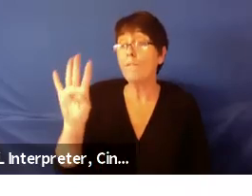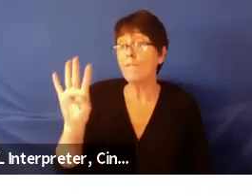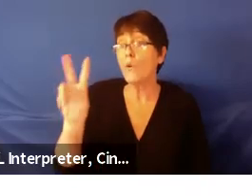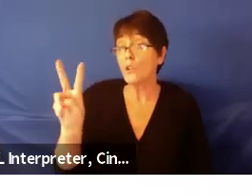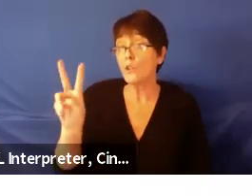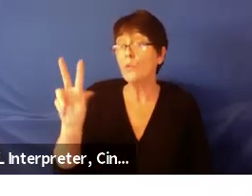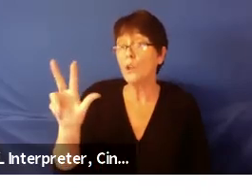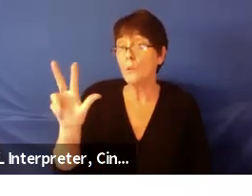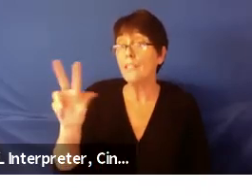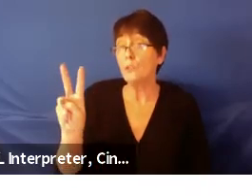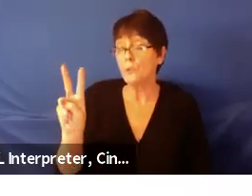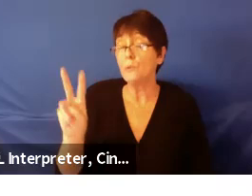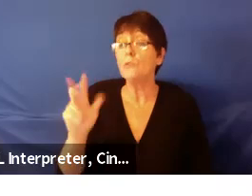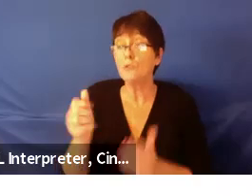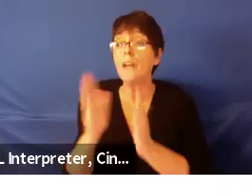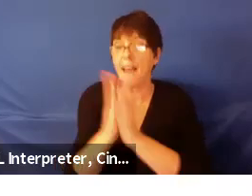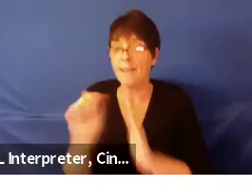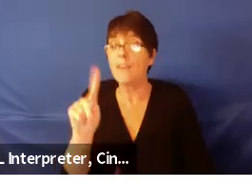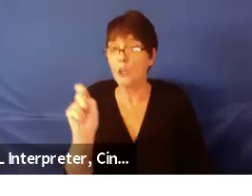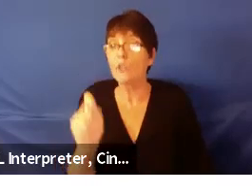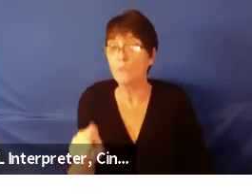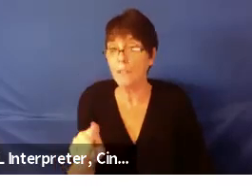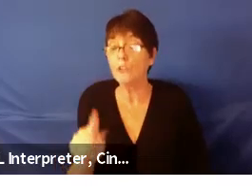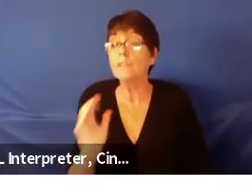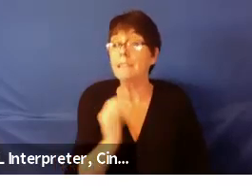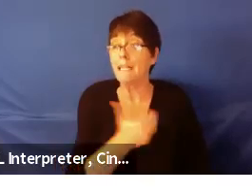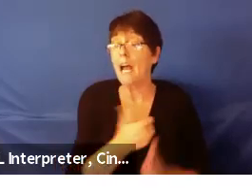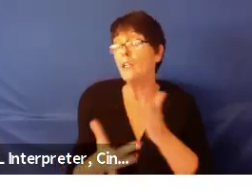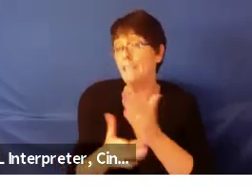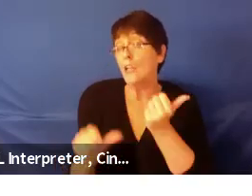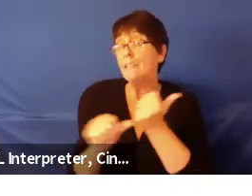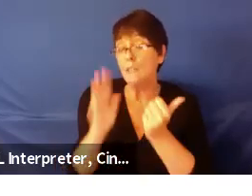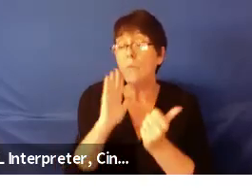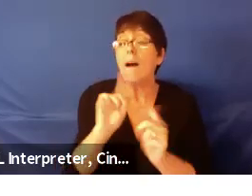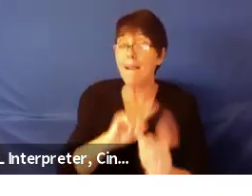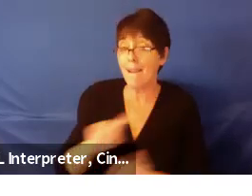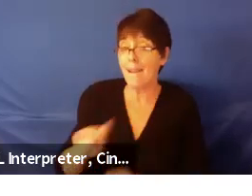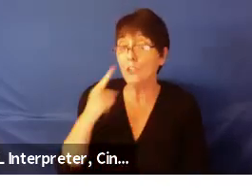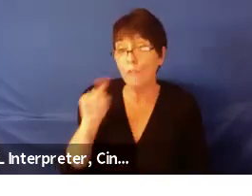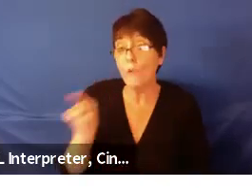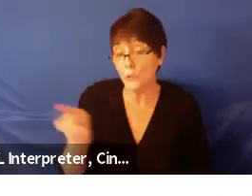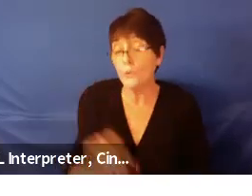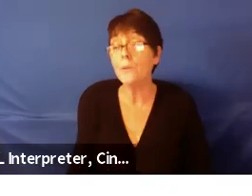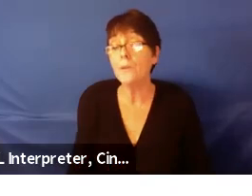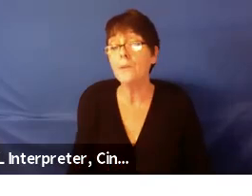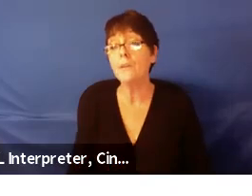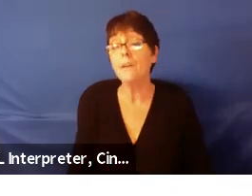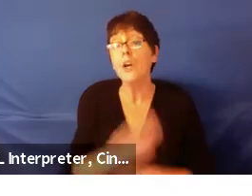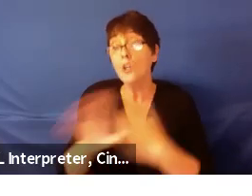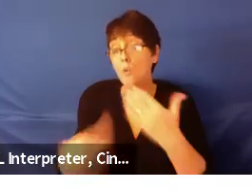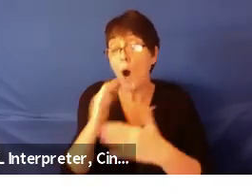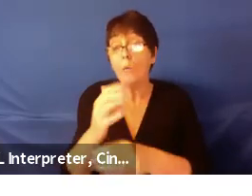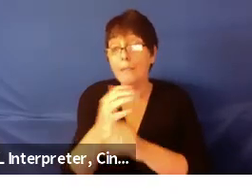1-800-949-4232. And you can ask that question and our technical assistants can answer those for you. You are all going to receive